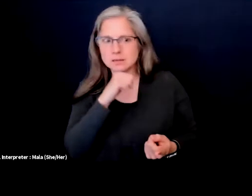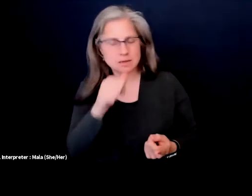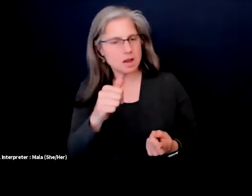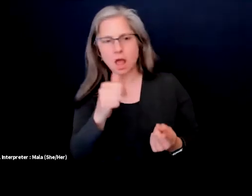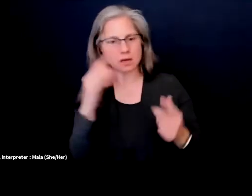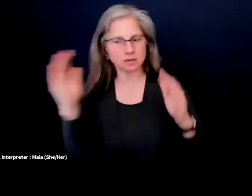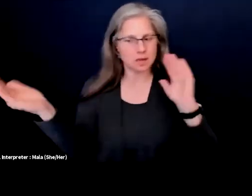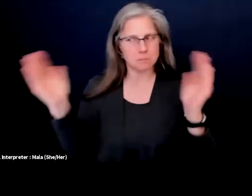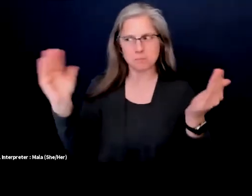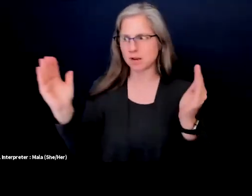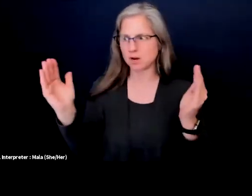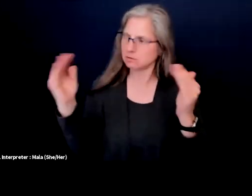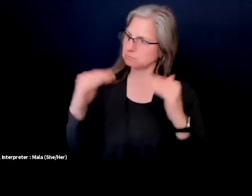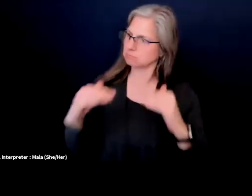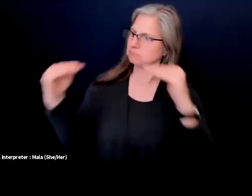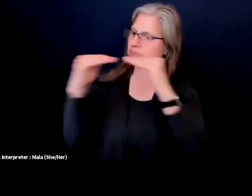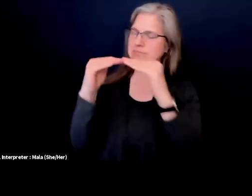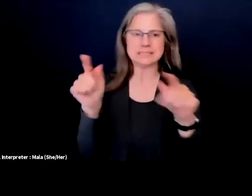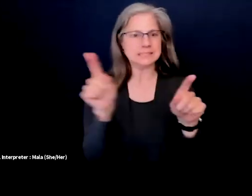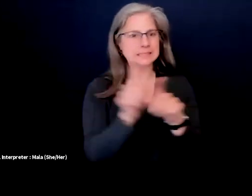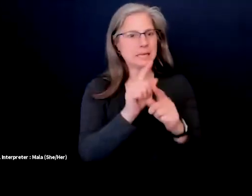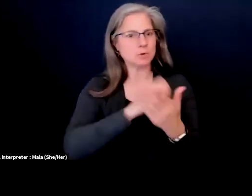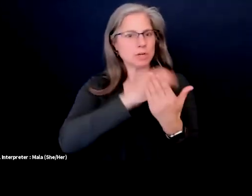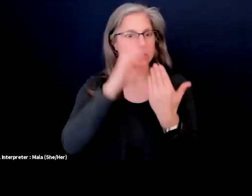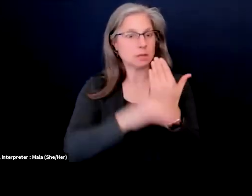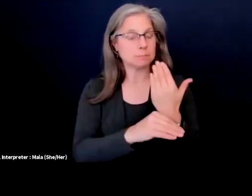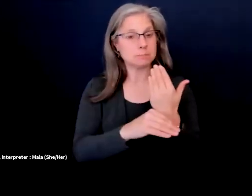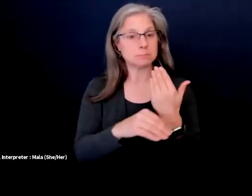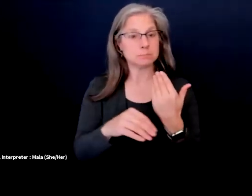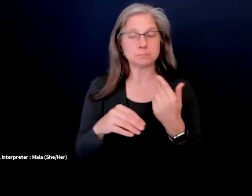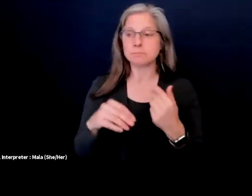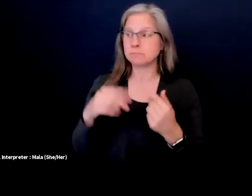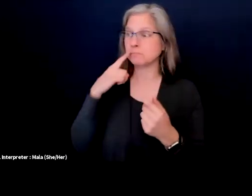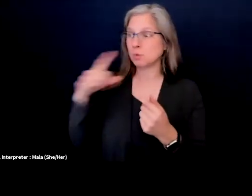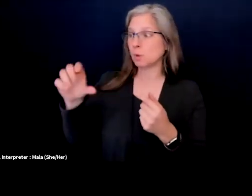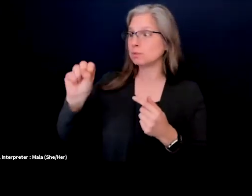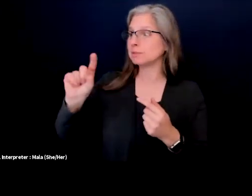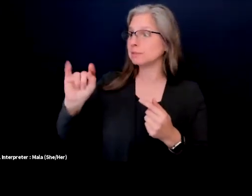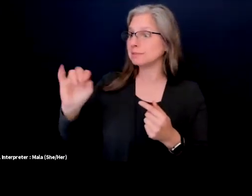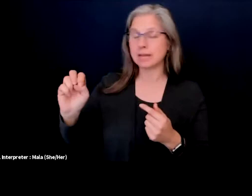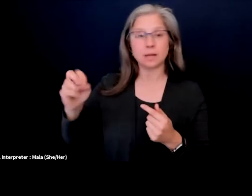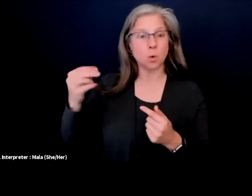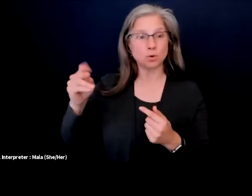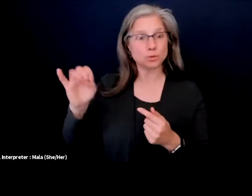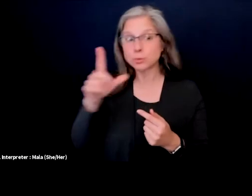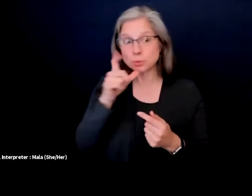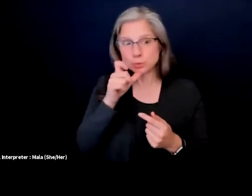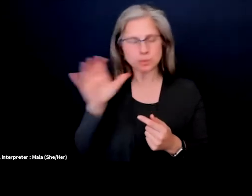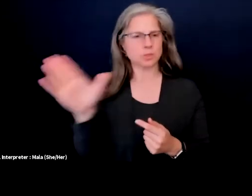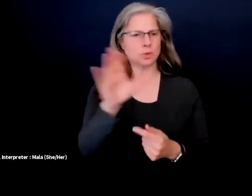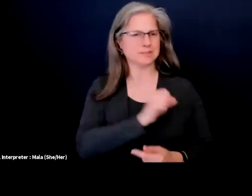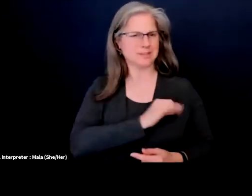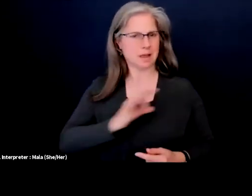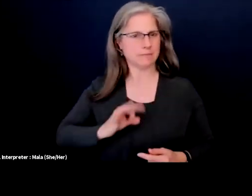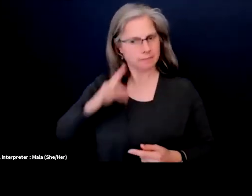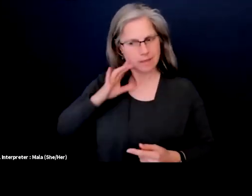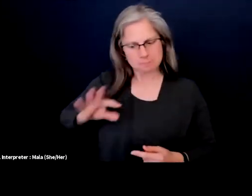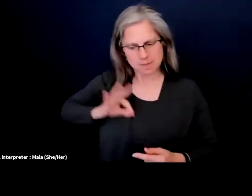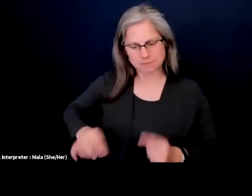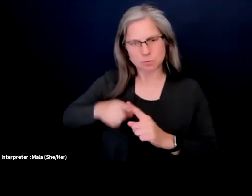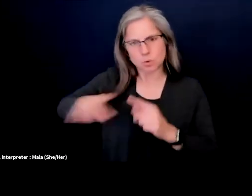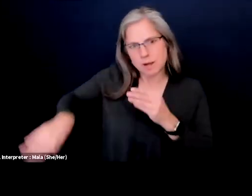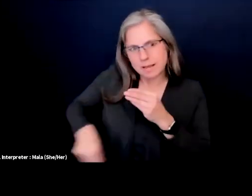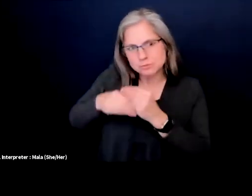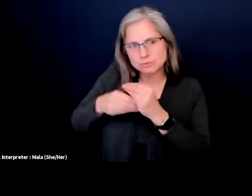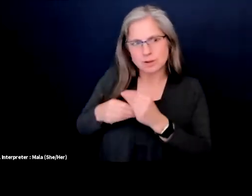same rigorous requirements because the stakeholders are almost exclusively your staff and stand to benefit with extra funding for